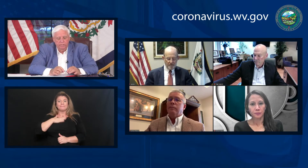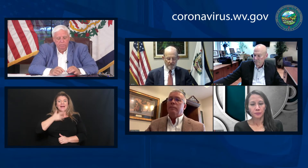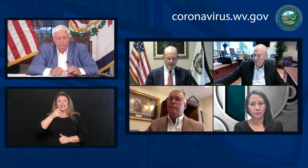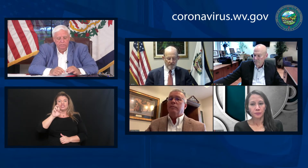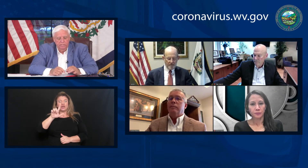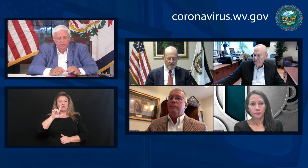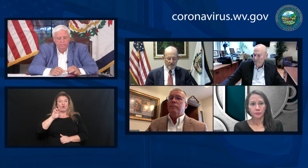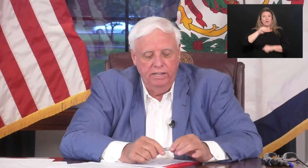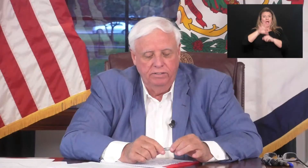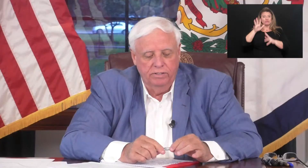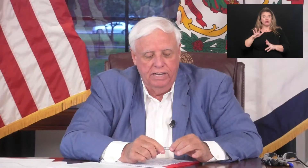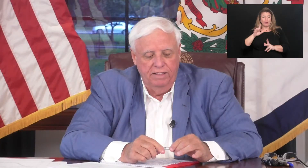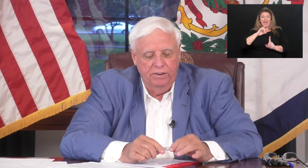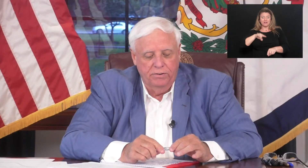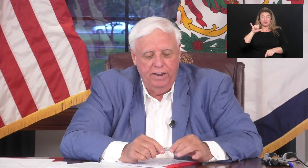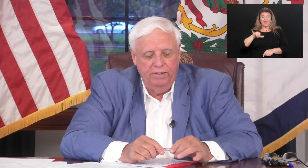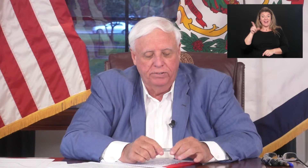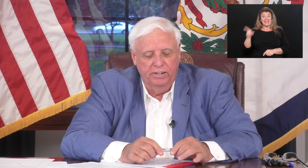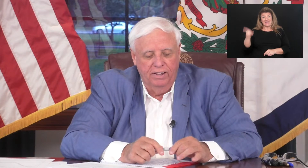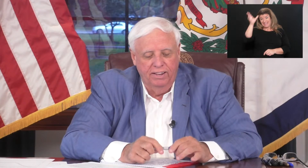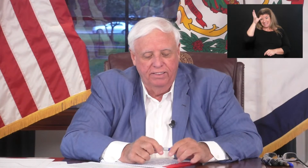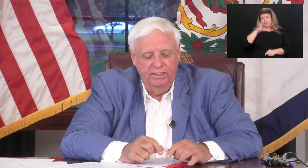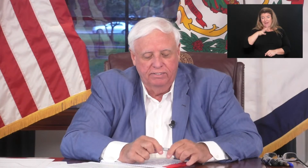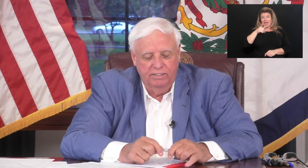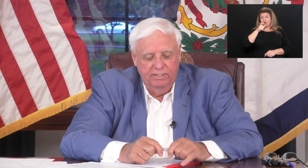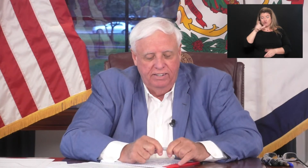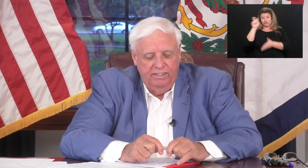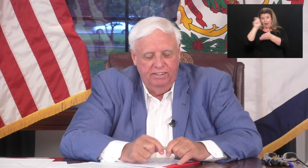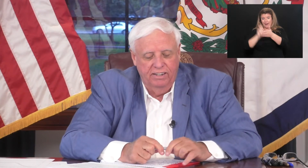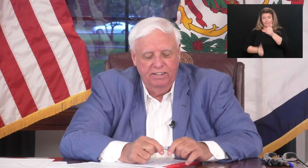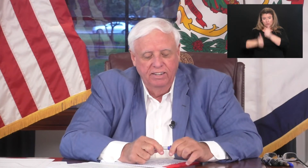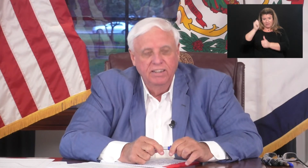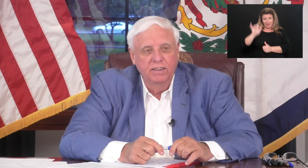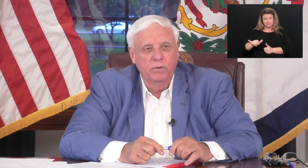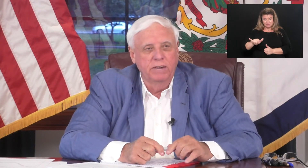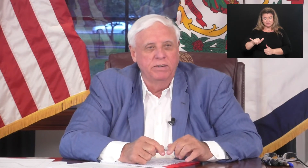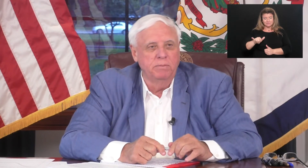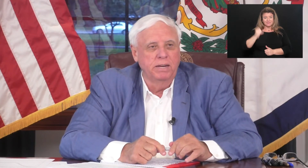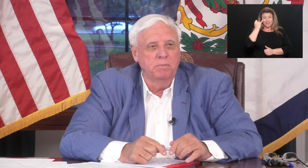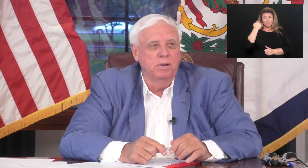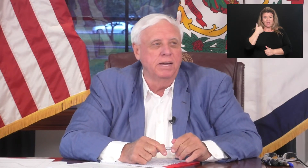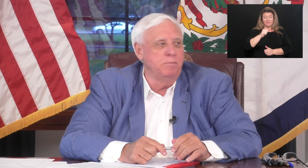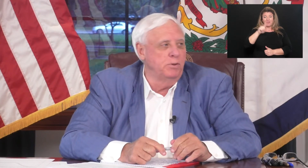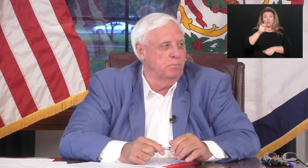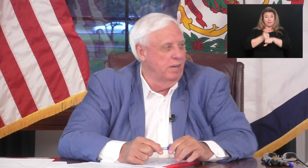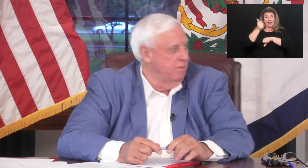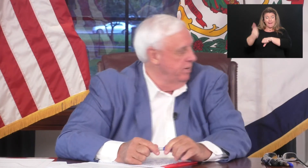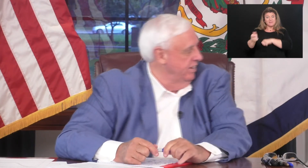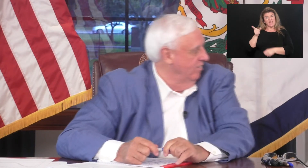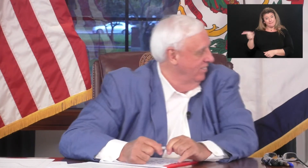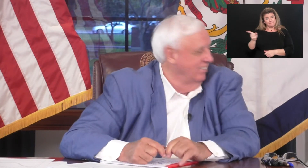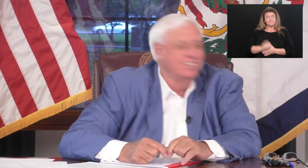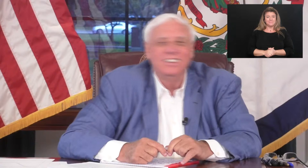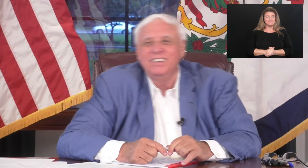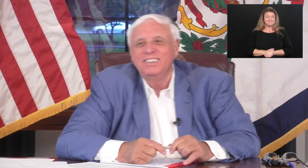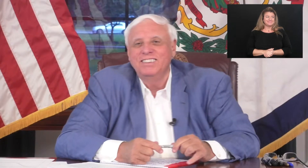answer that because he's the guy that drafted a lot of this. And if we have anybody to blame, you just blame